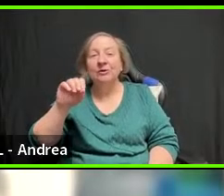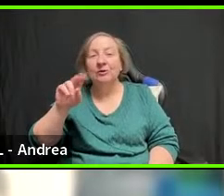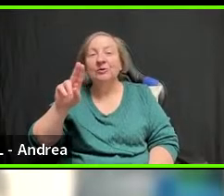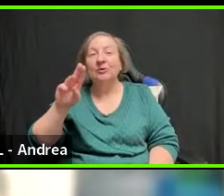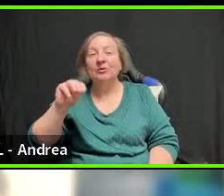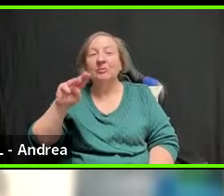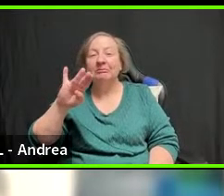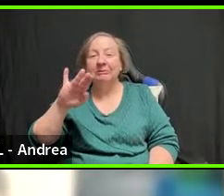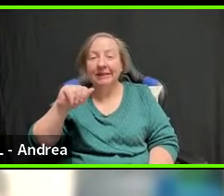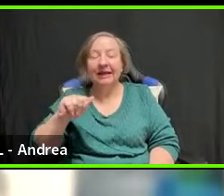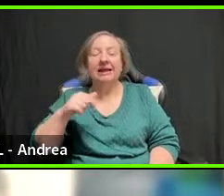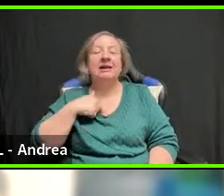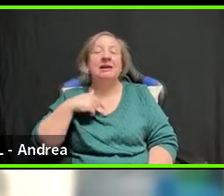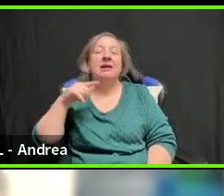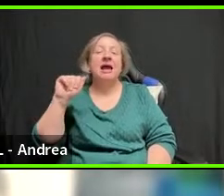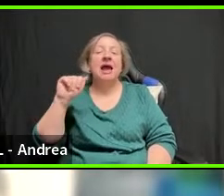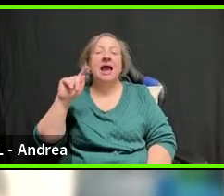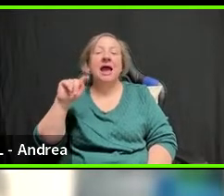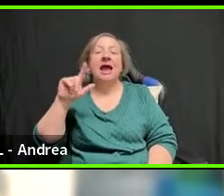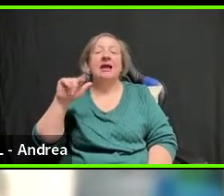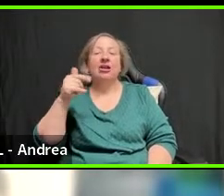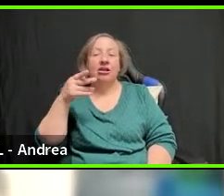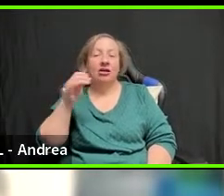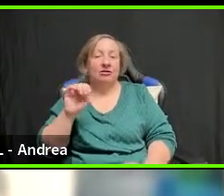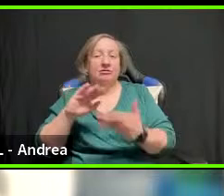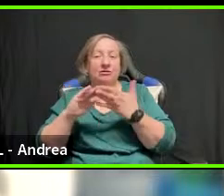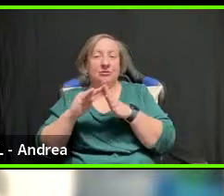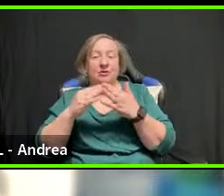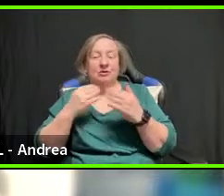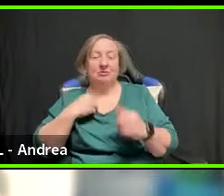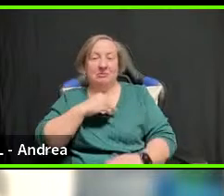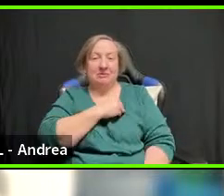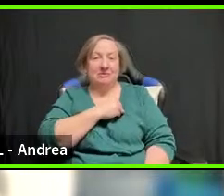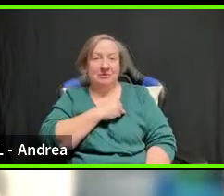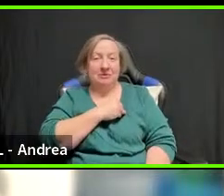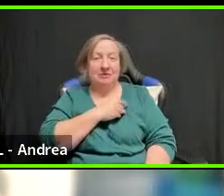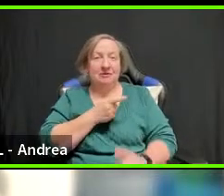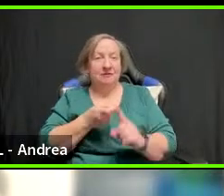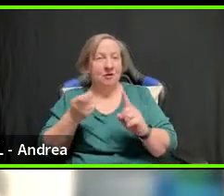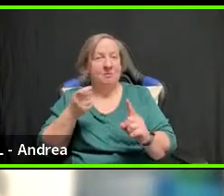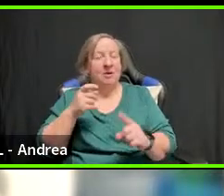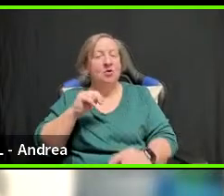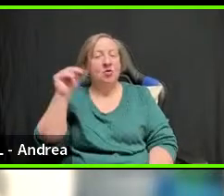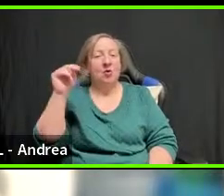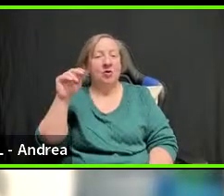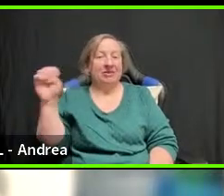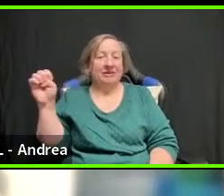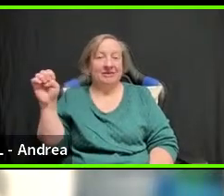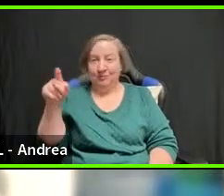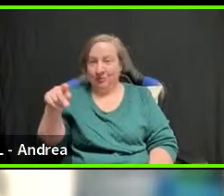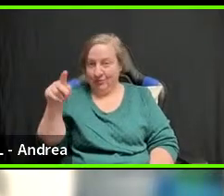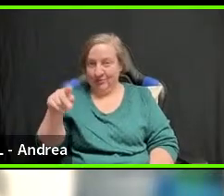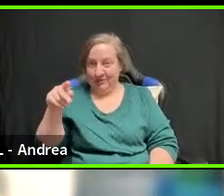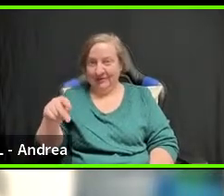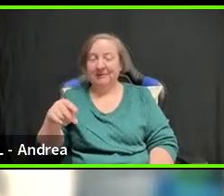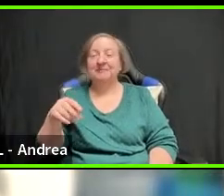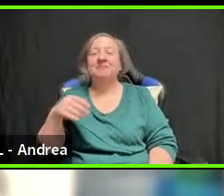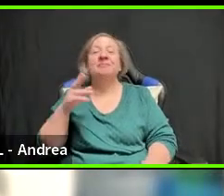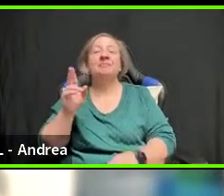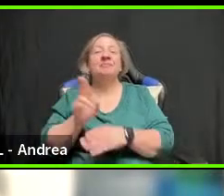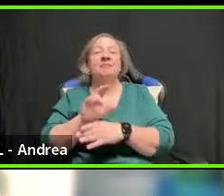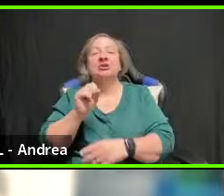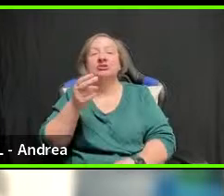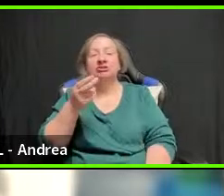an at-large community member from from Northeast Portland. I use she,